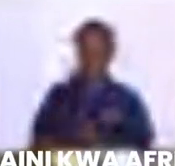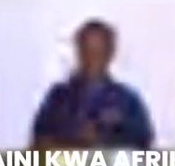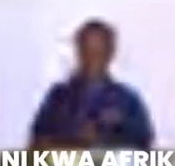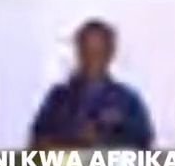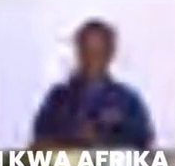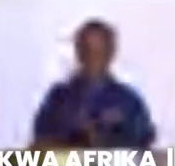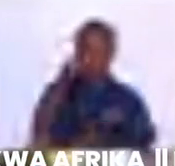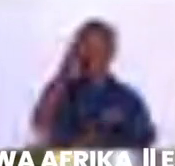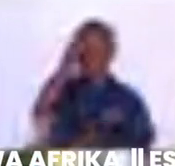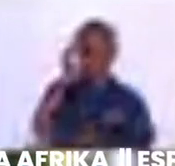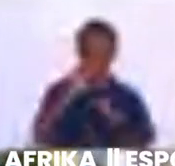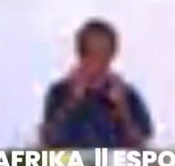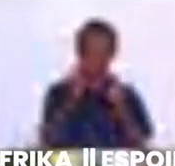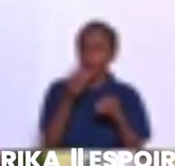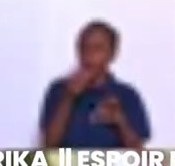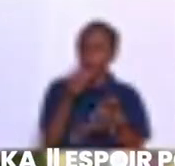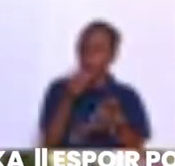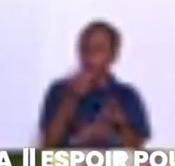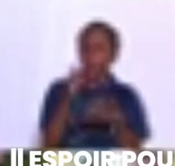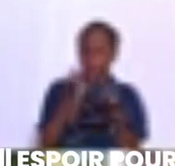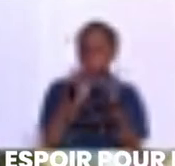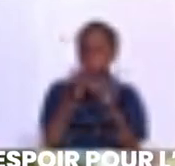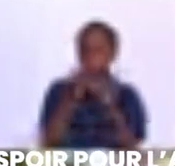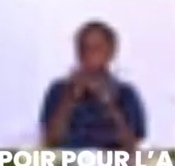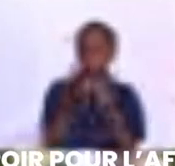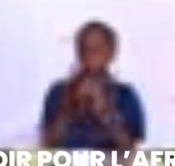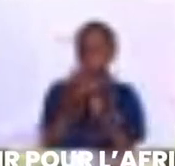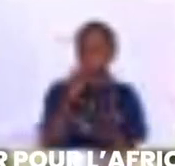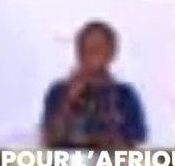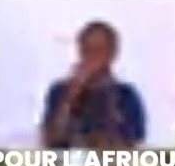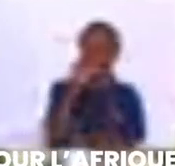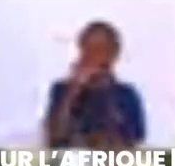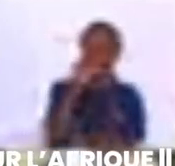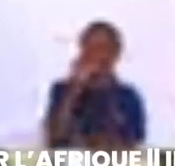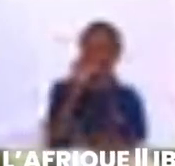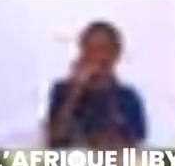Don't forget, men speak with logic.